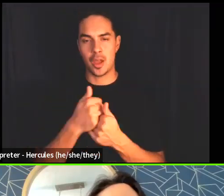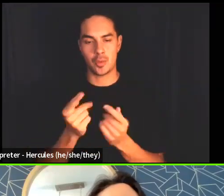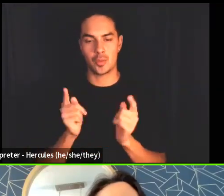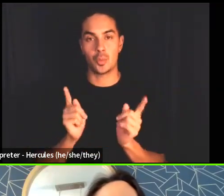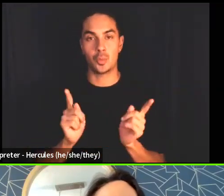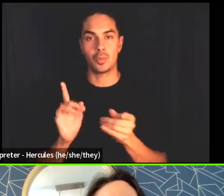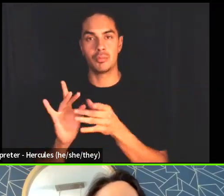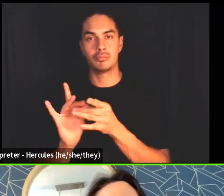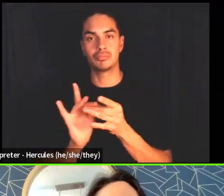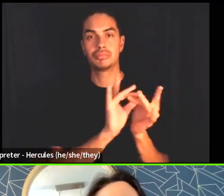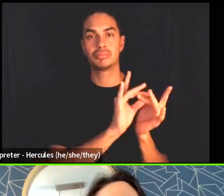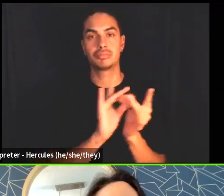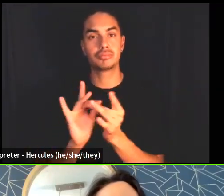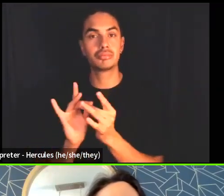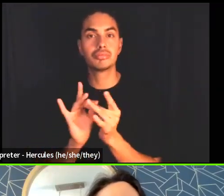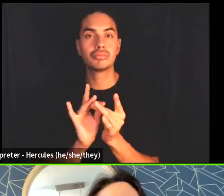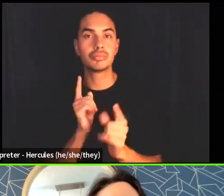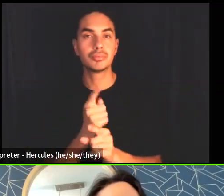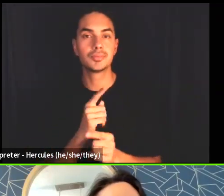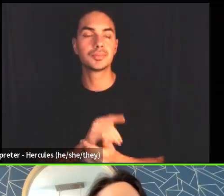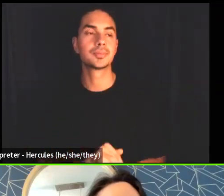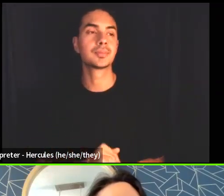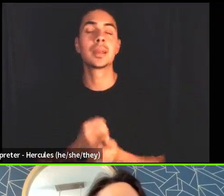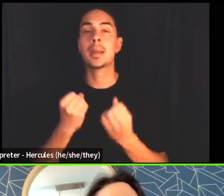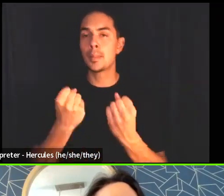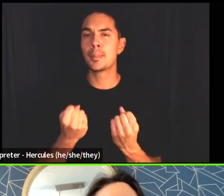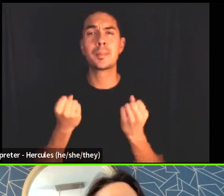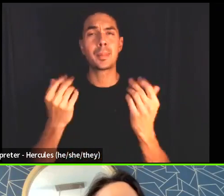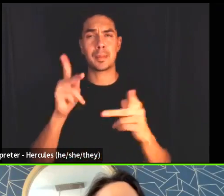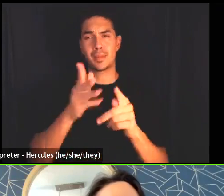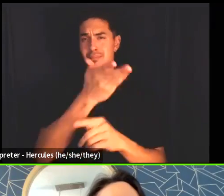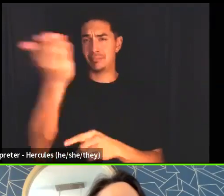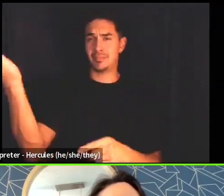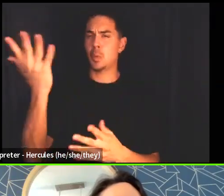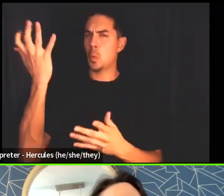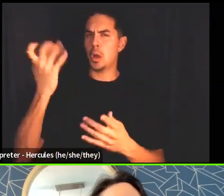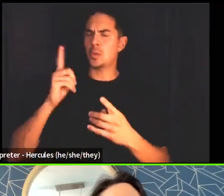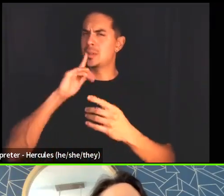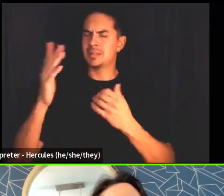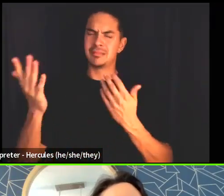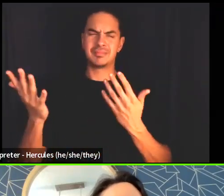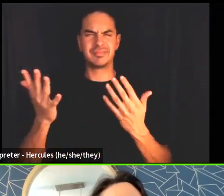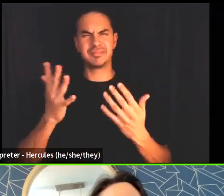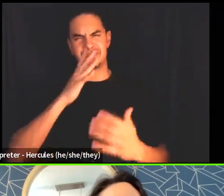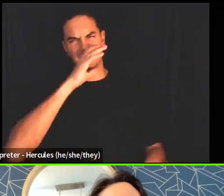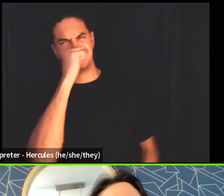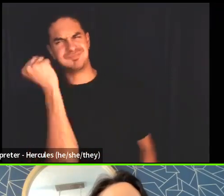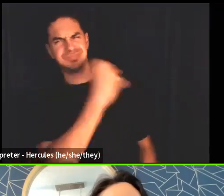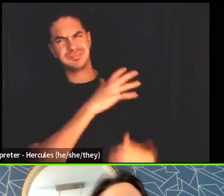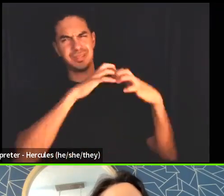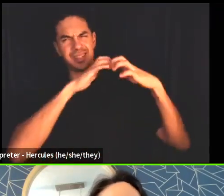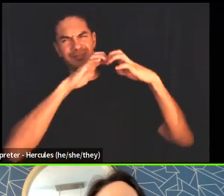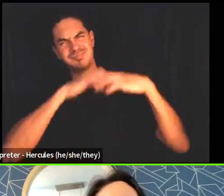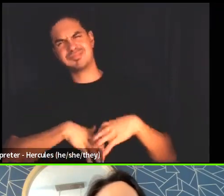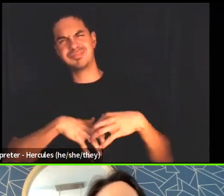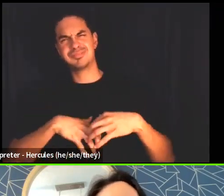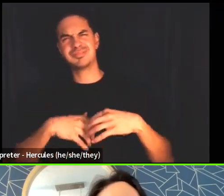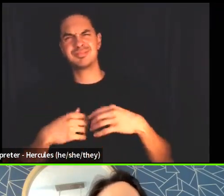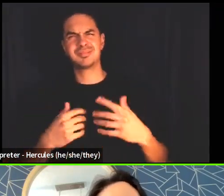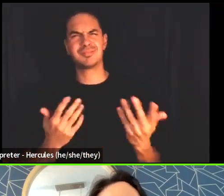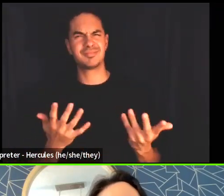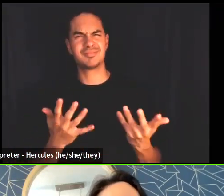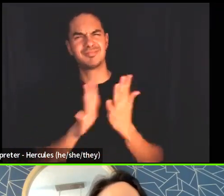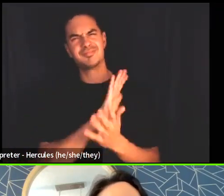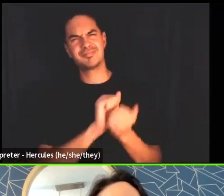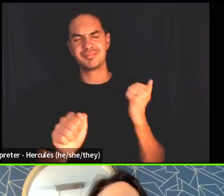and there's certainly enough people that want to tear us down just to tear us down. And so, you know, part of that love and accountability and being